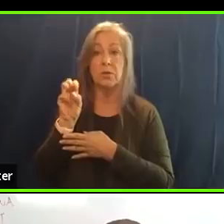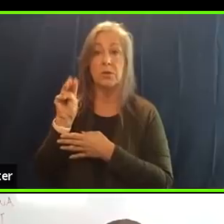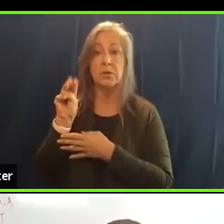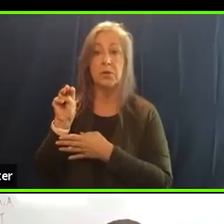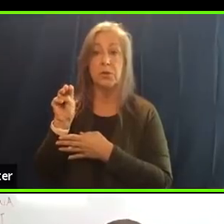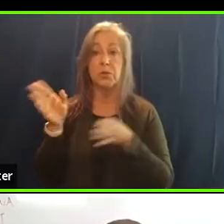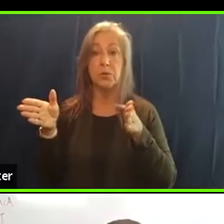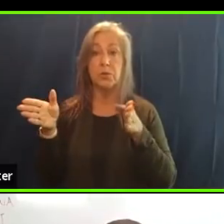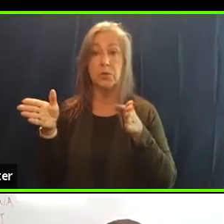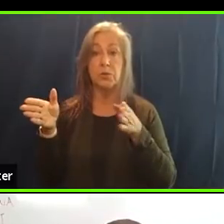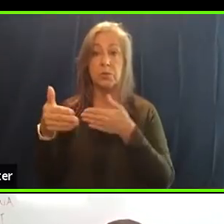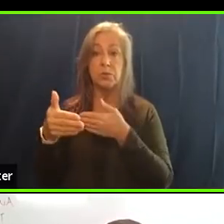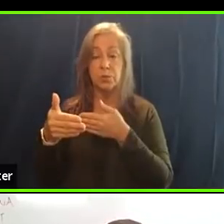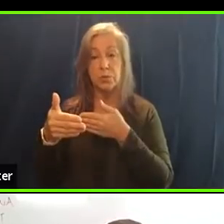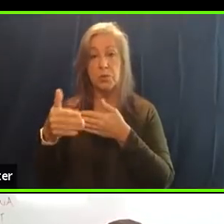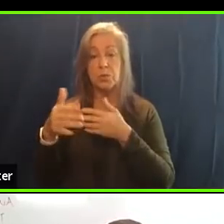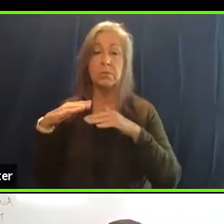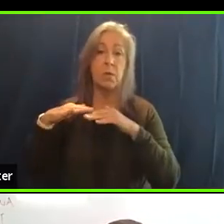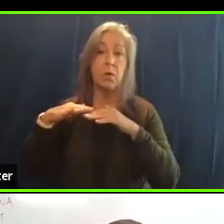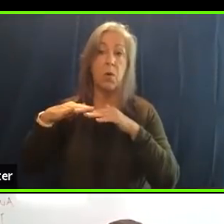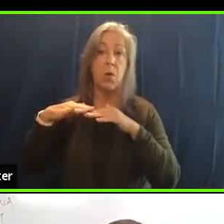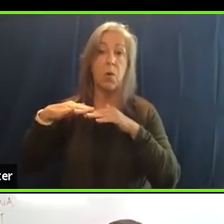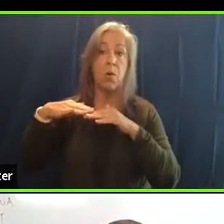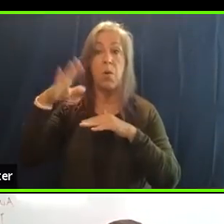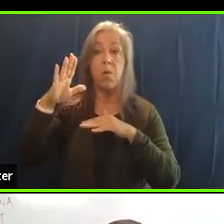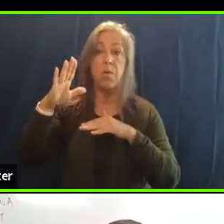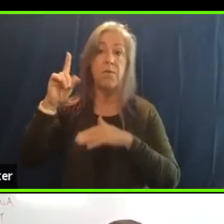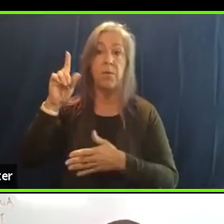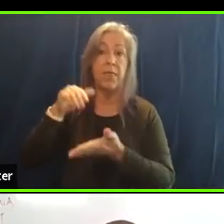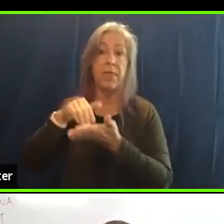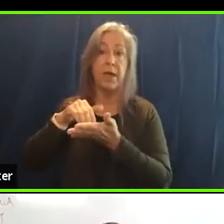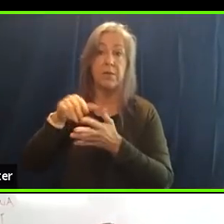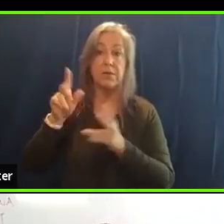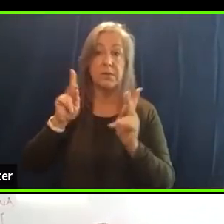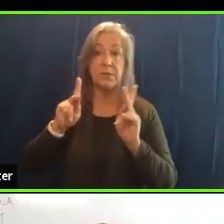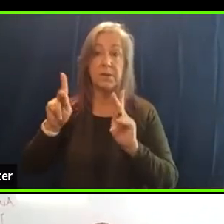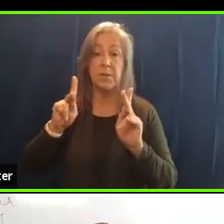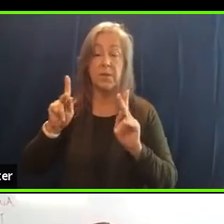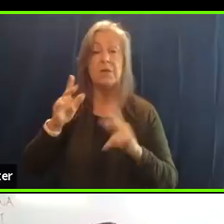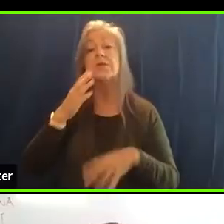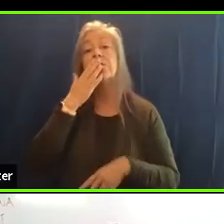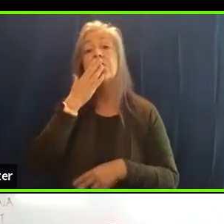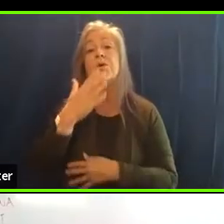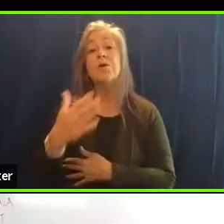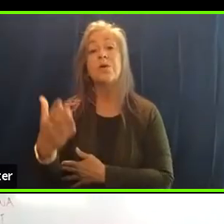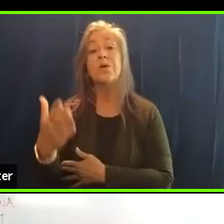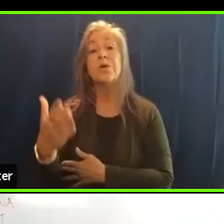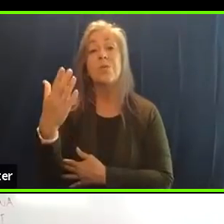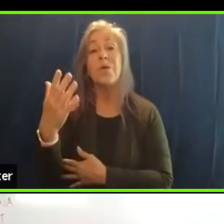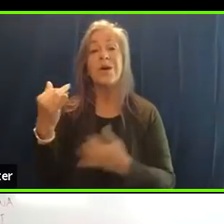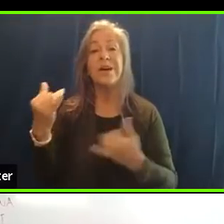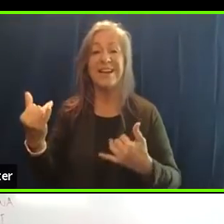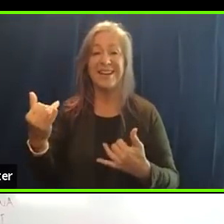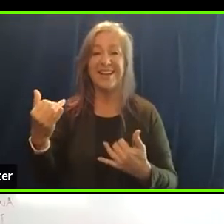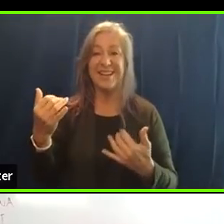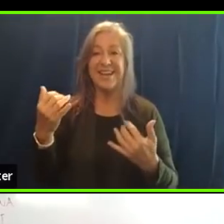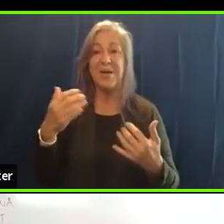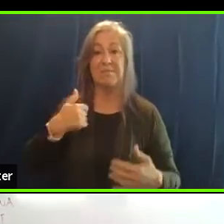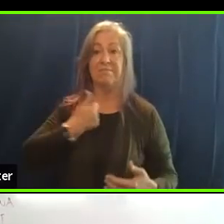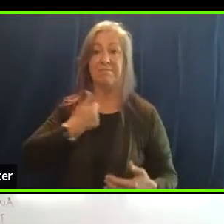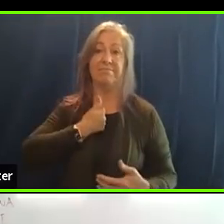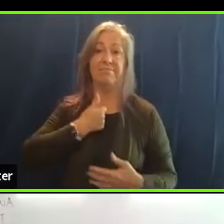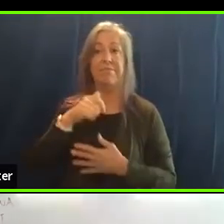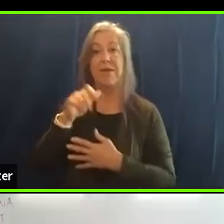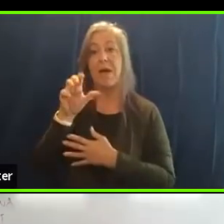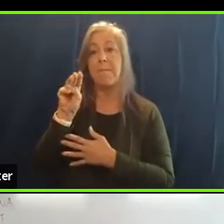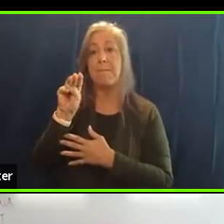posted. Very good. Well, good morning, everyone. I'm Mark Anderson, Associate Superintendent, and we're pleased to have